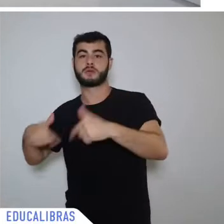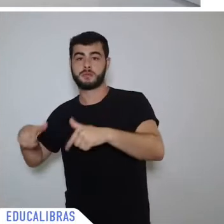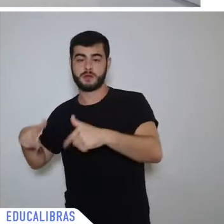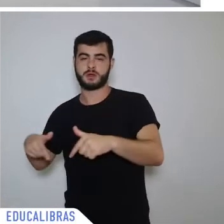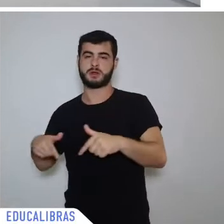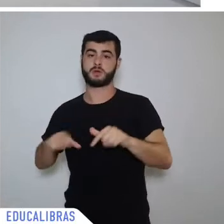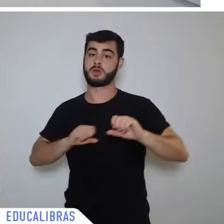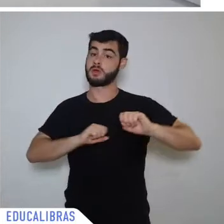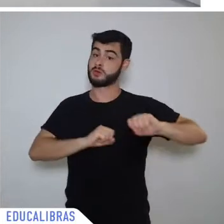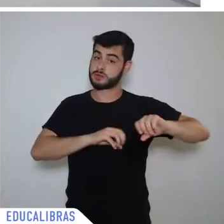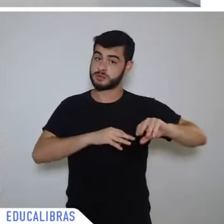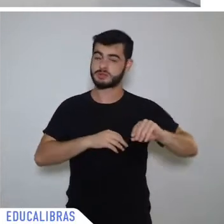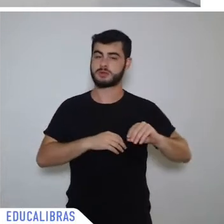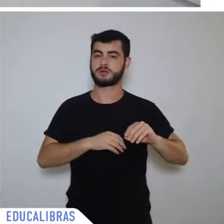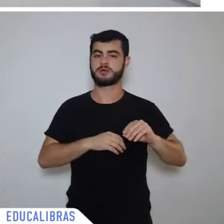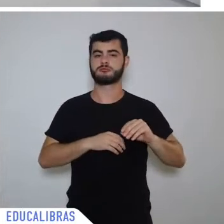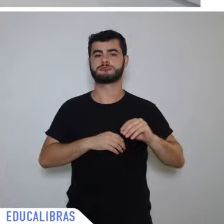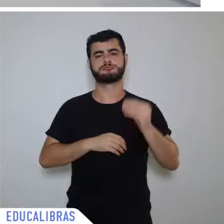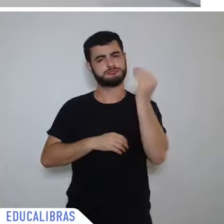Quilombo lands,